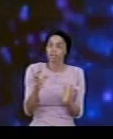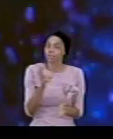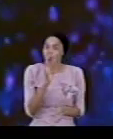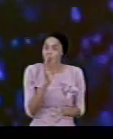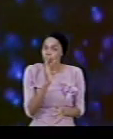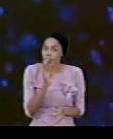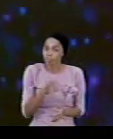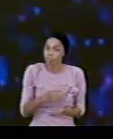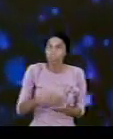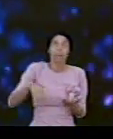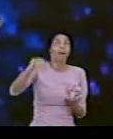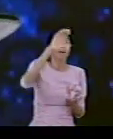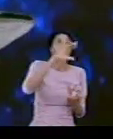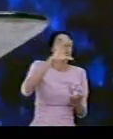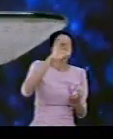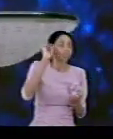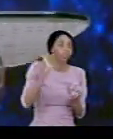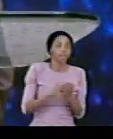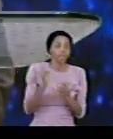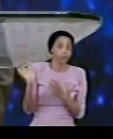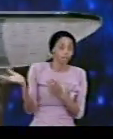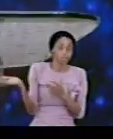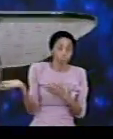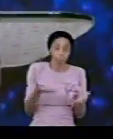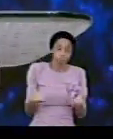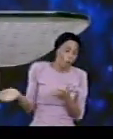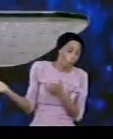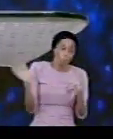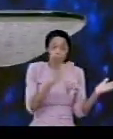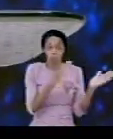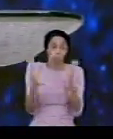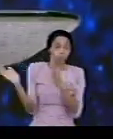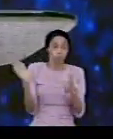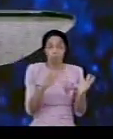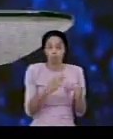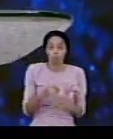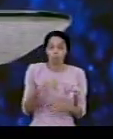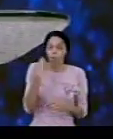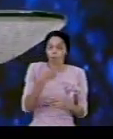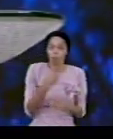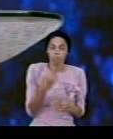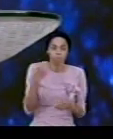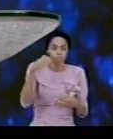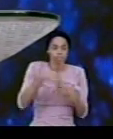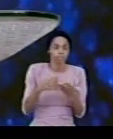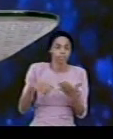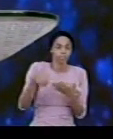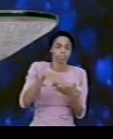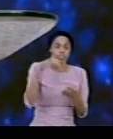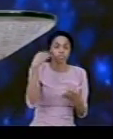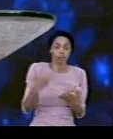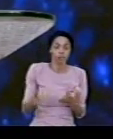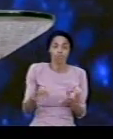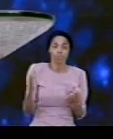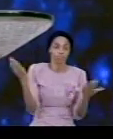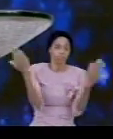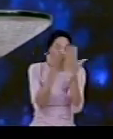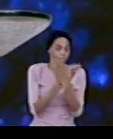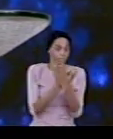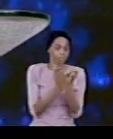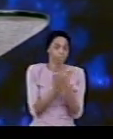are carried with a tempest, whom the mist of darkness is